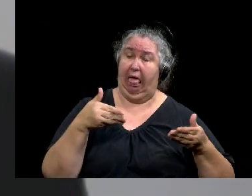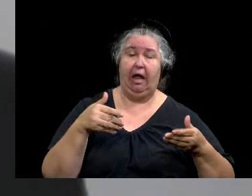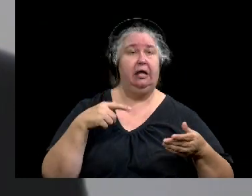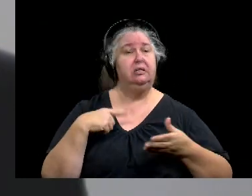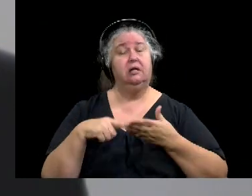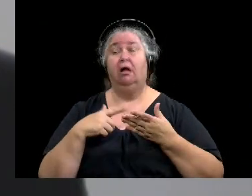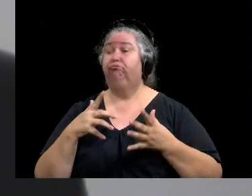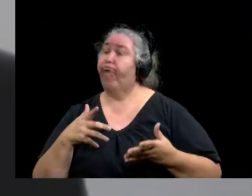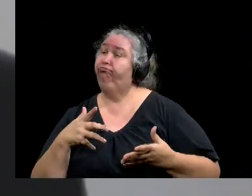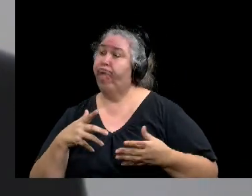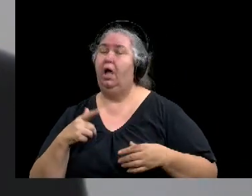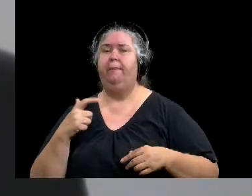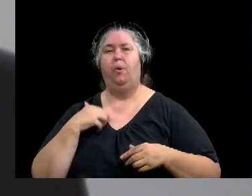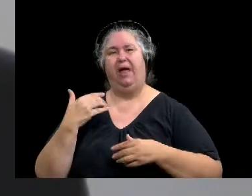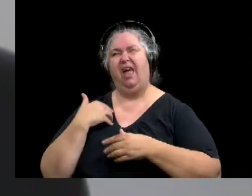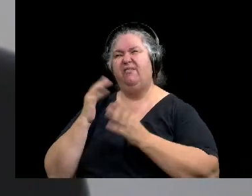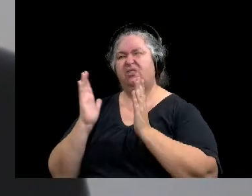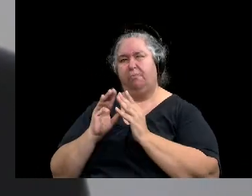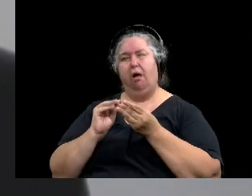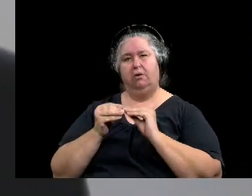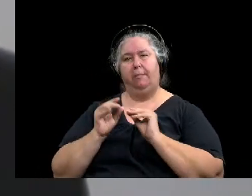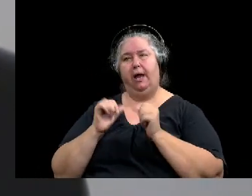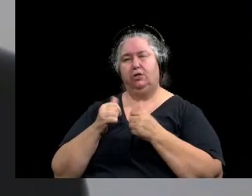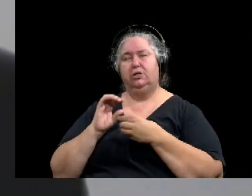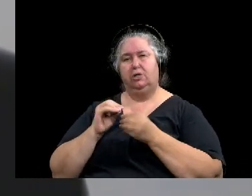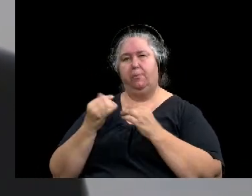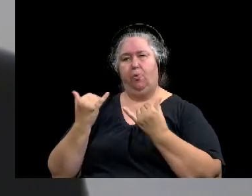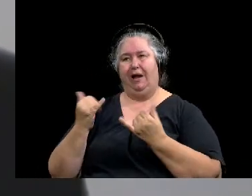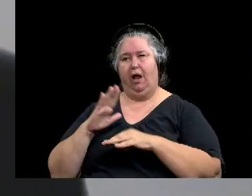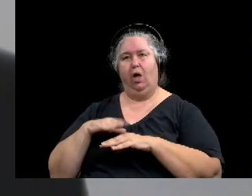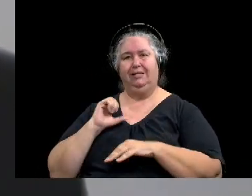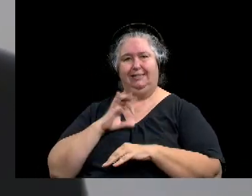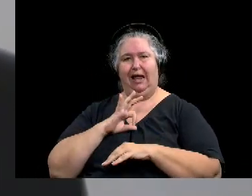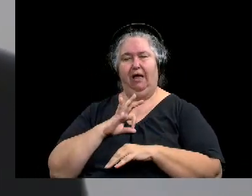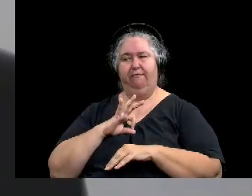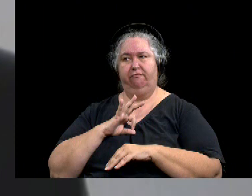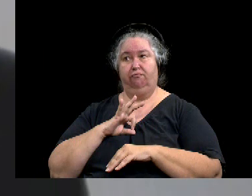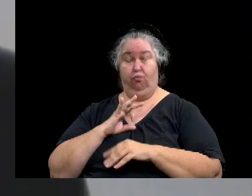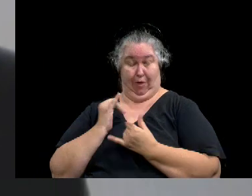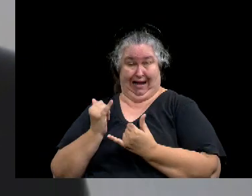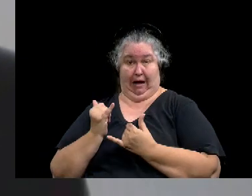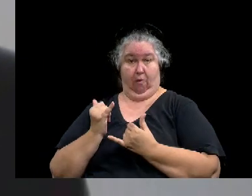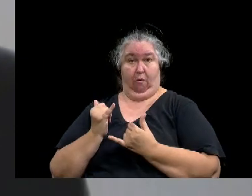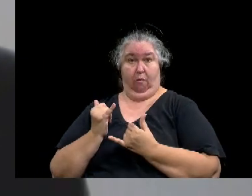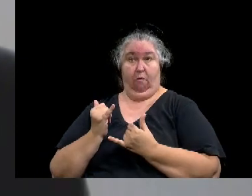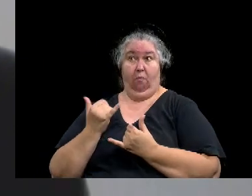small number of agency nurses on staff at our hospital presently.